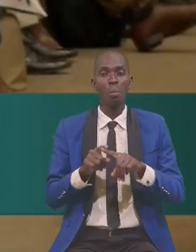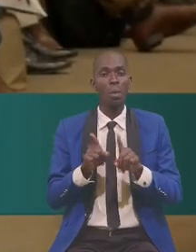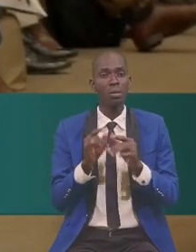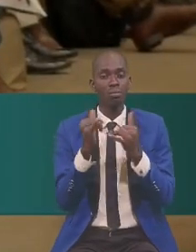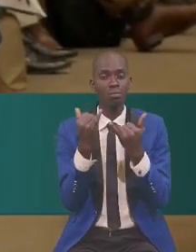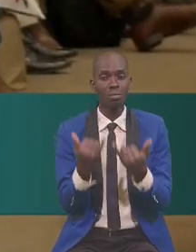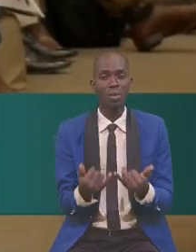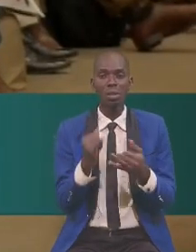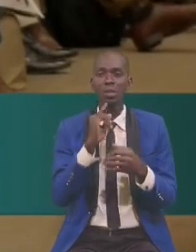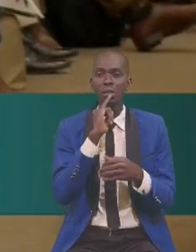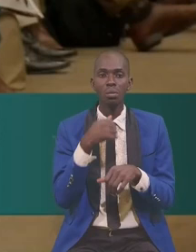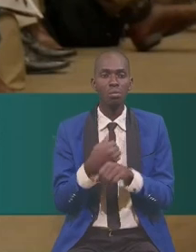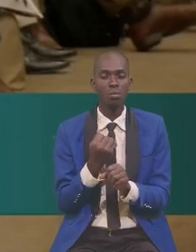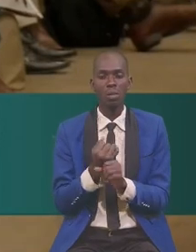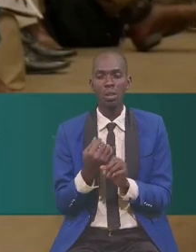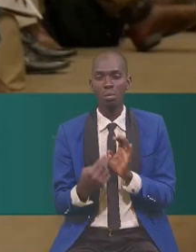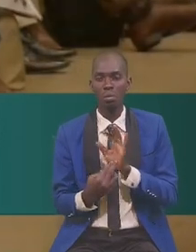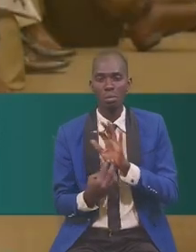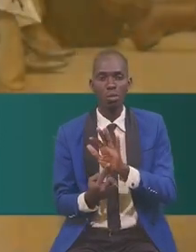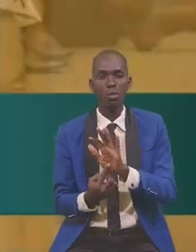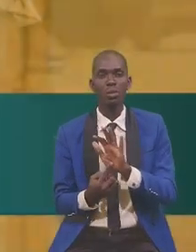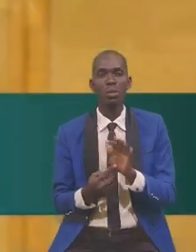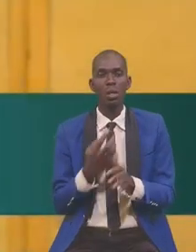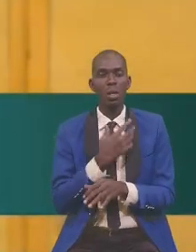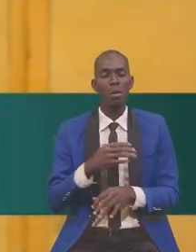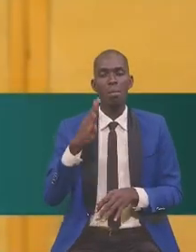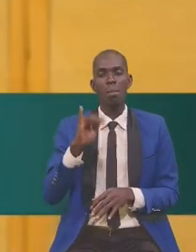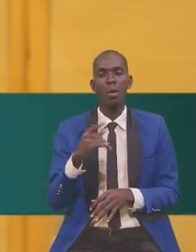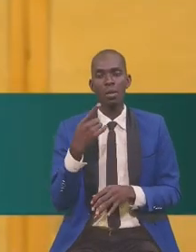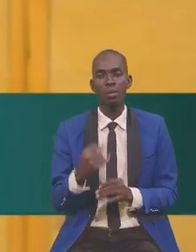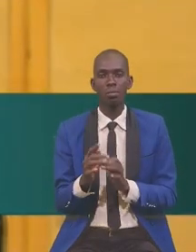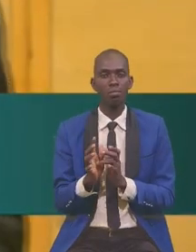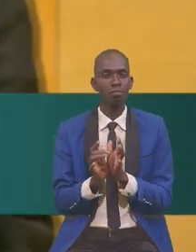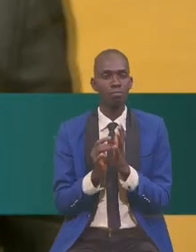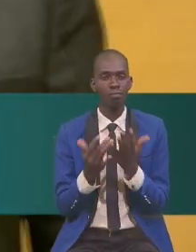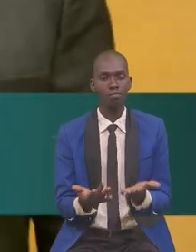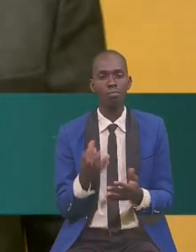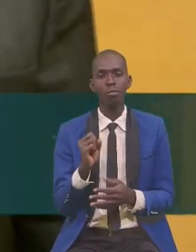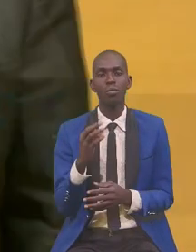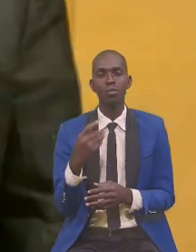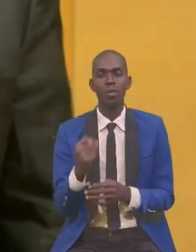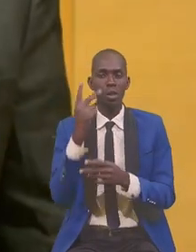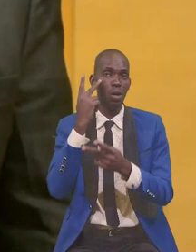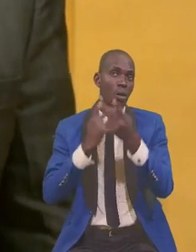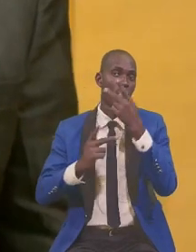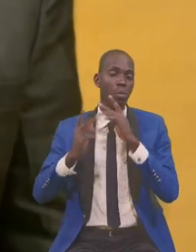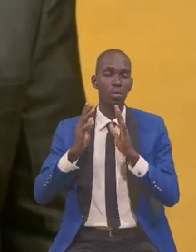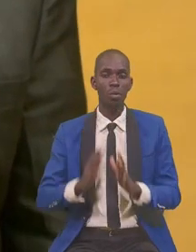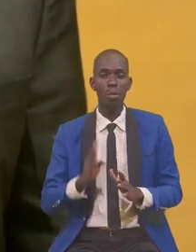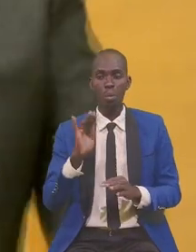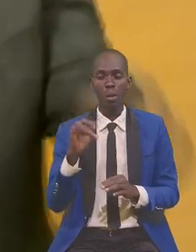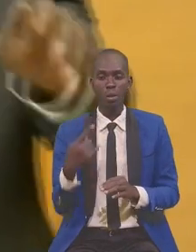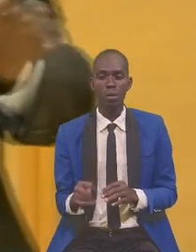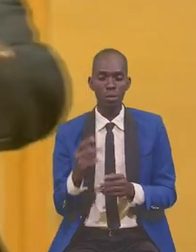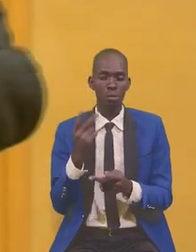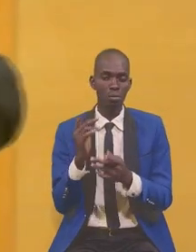now is made manifest, and by the scriptures of the prophets, by the scriptures of